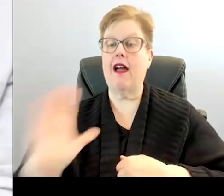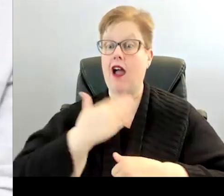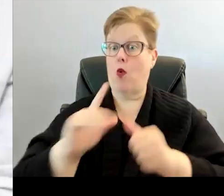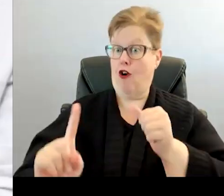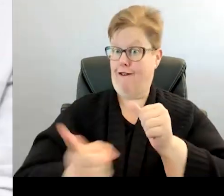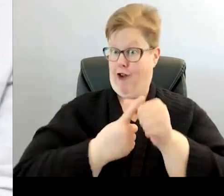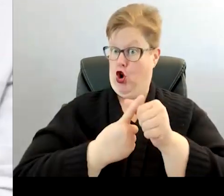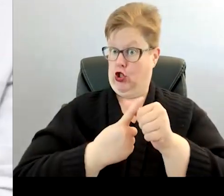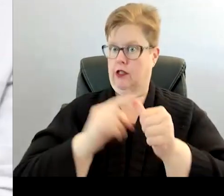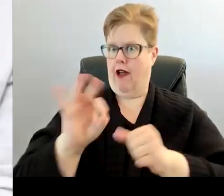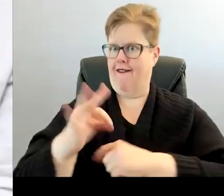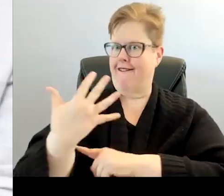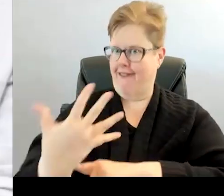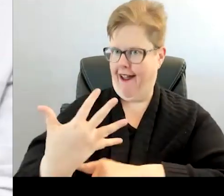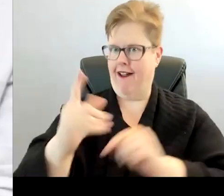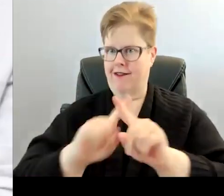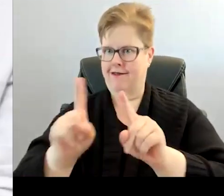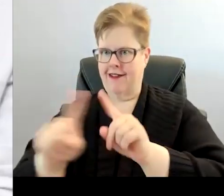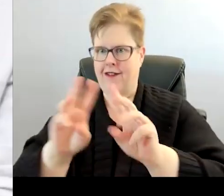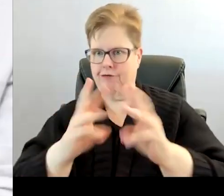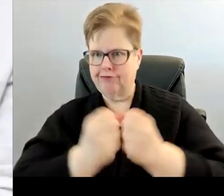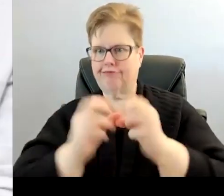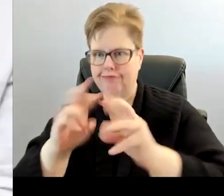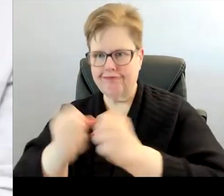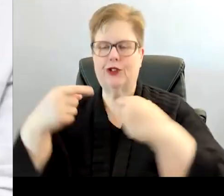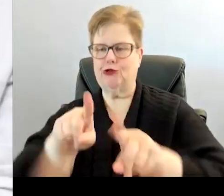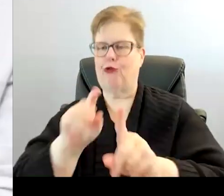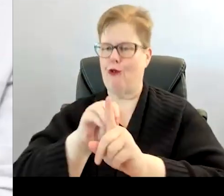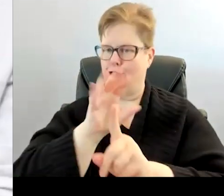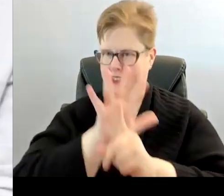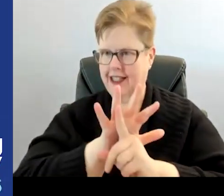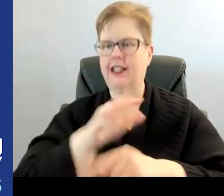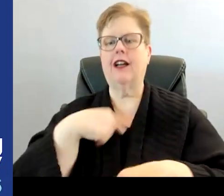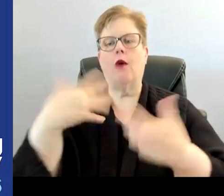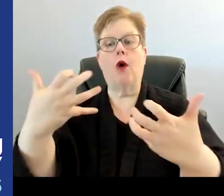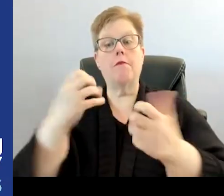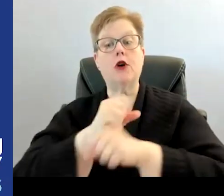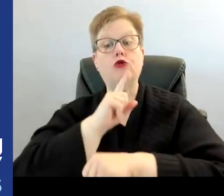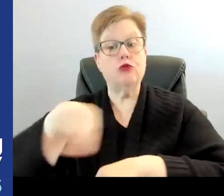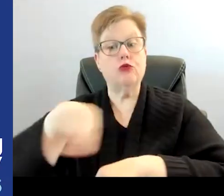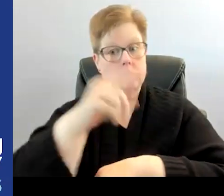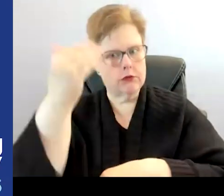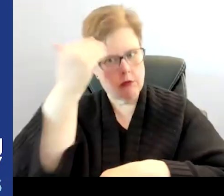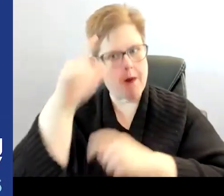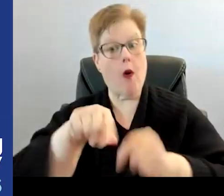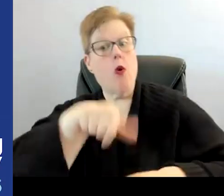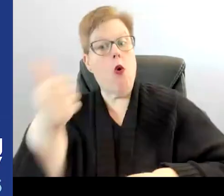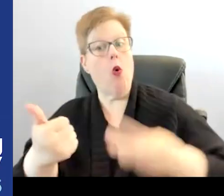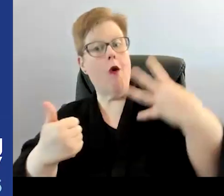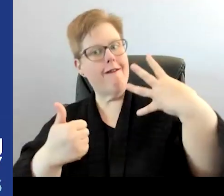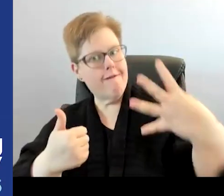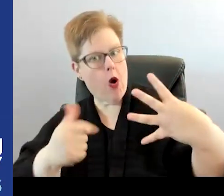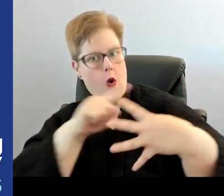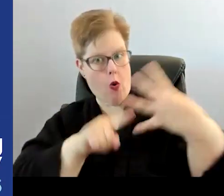5 webinars during the course of orientation. And I want to make sure you're aware of the other 4. So